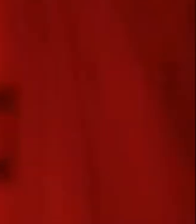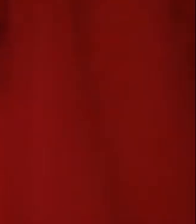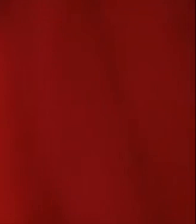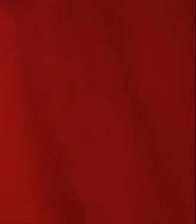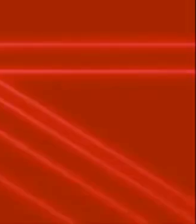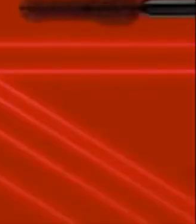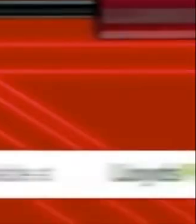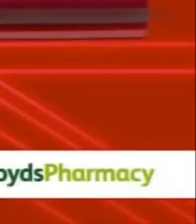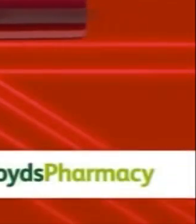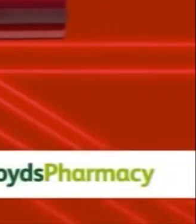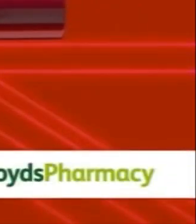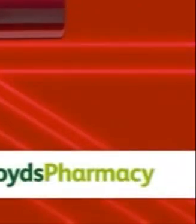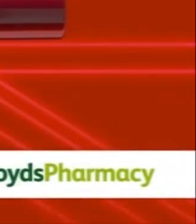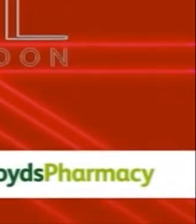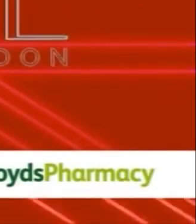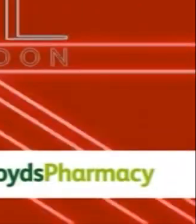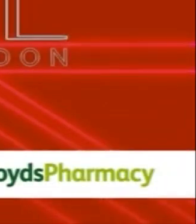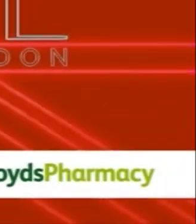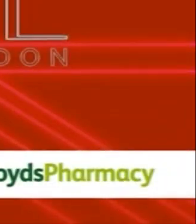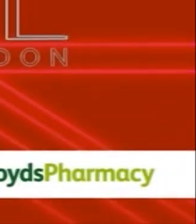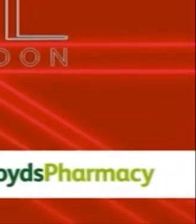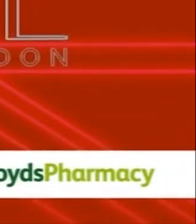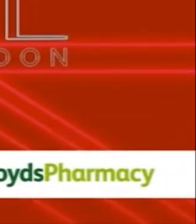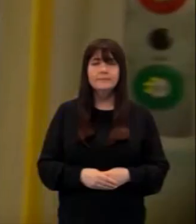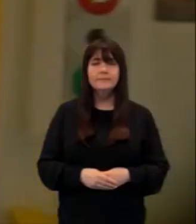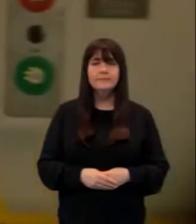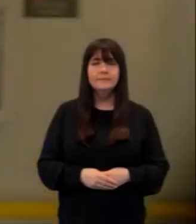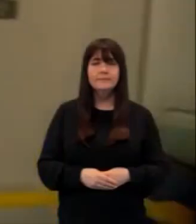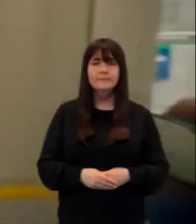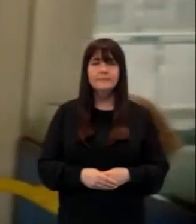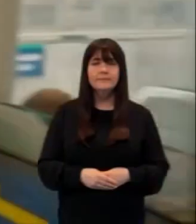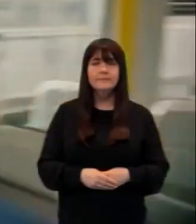New Thrill Seeker Mascara from Rimmel London.